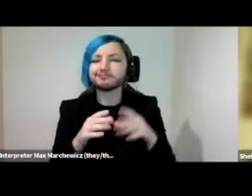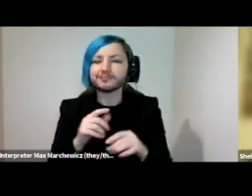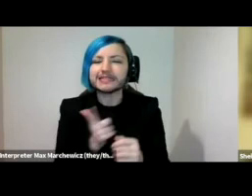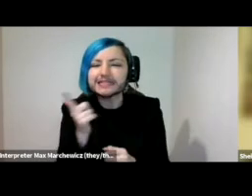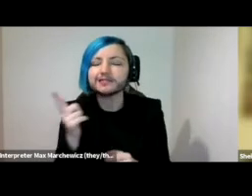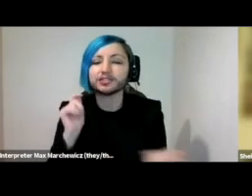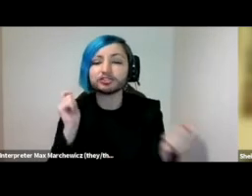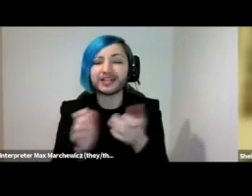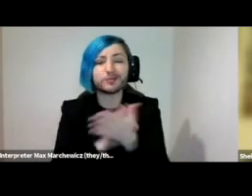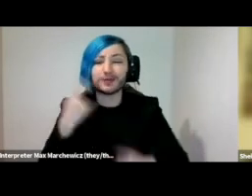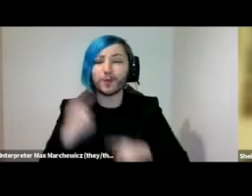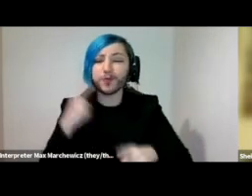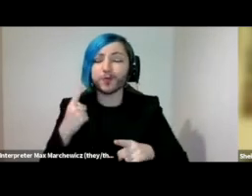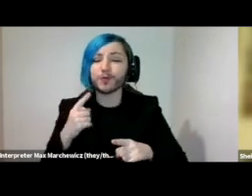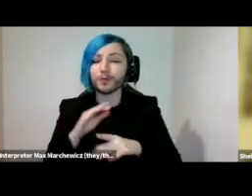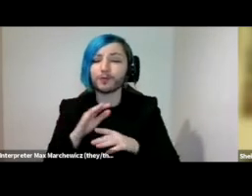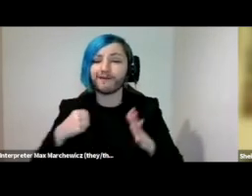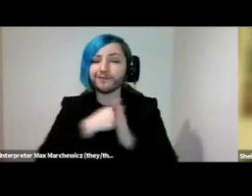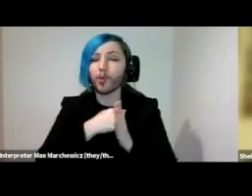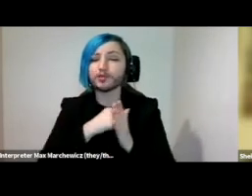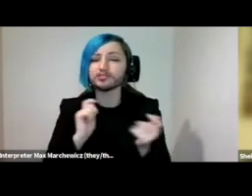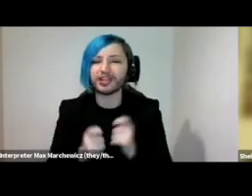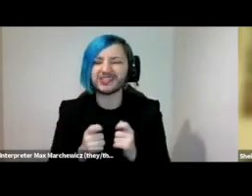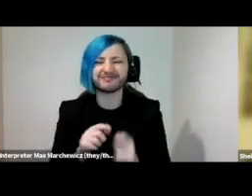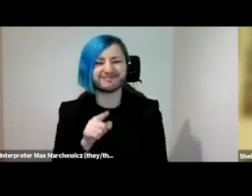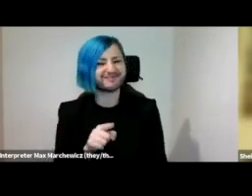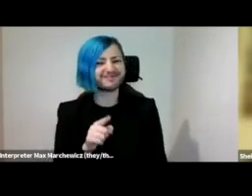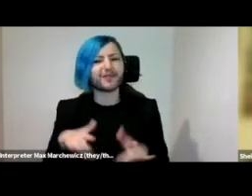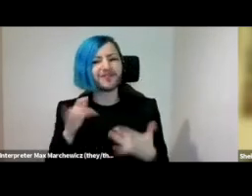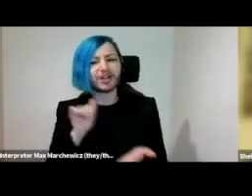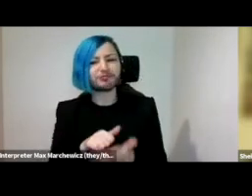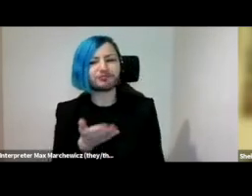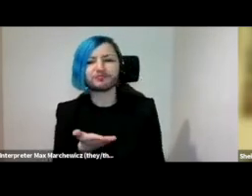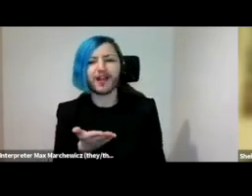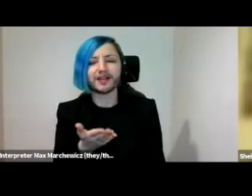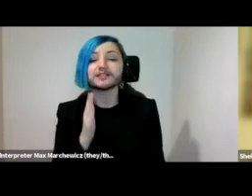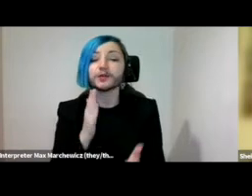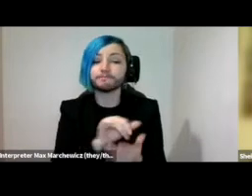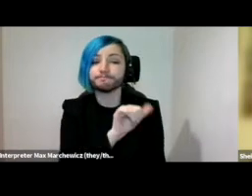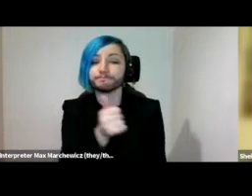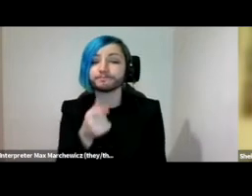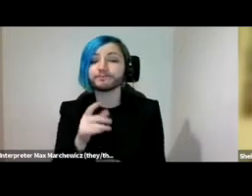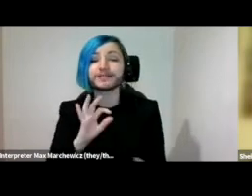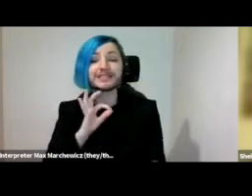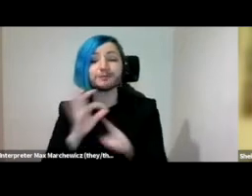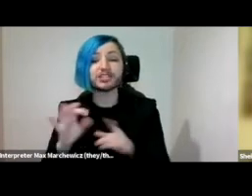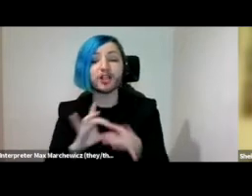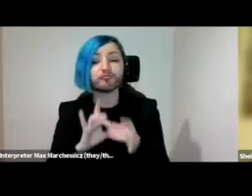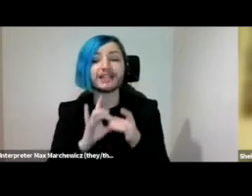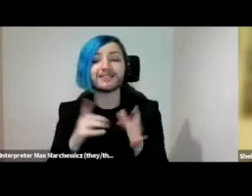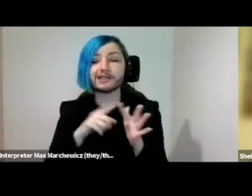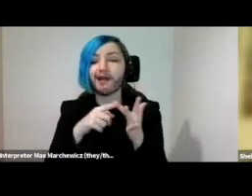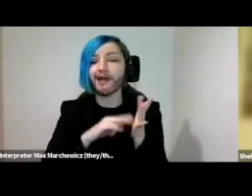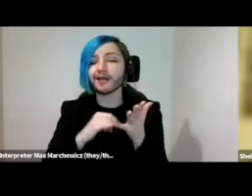that feels uncomfortable, it feels wrong, and in fact, special relativity, Einstein's theory of special